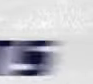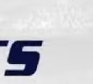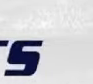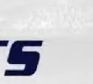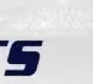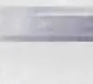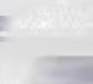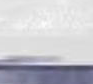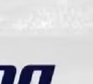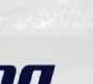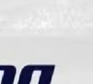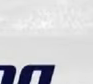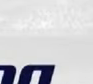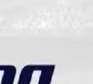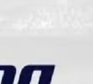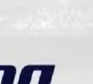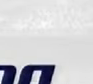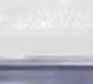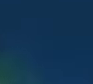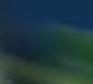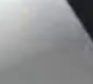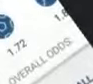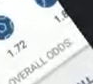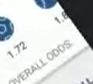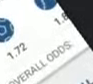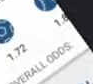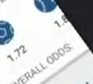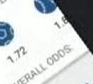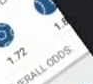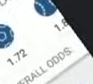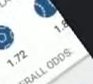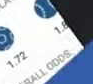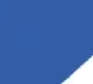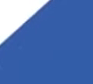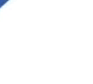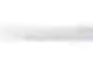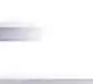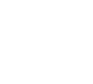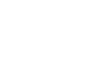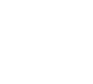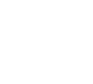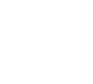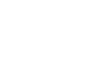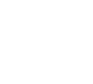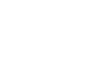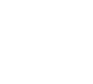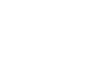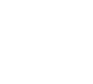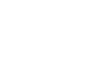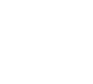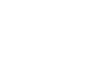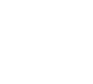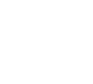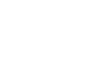games, sports, and even live betting. Winning has never been this simple. Bet with